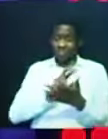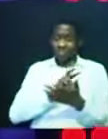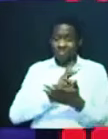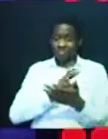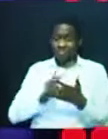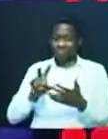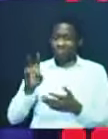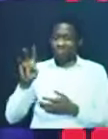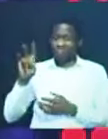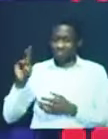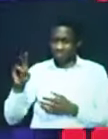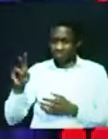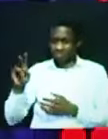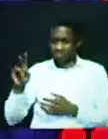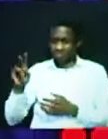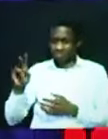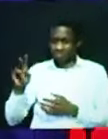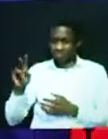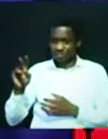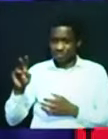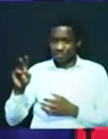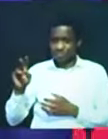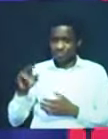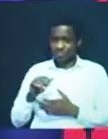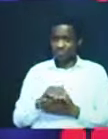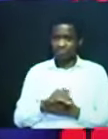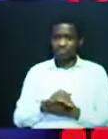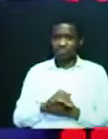no meni jihopa. I'm sure the young men like verse